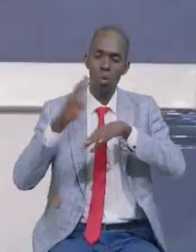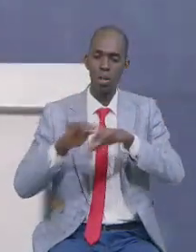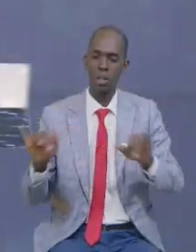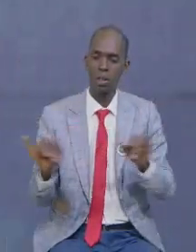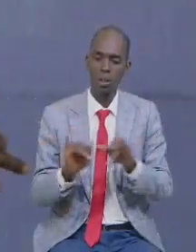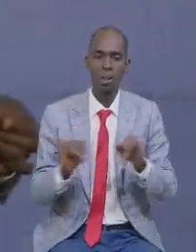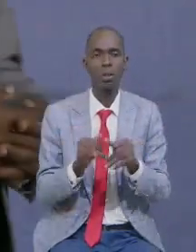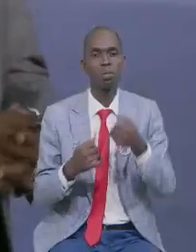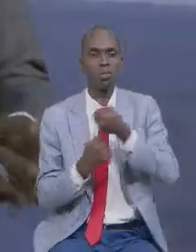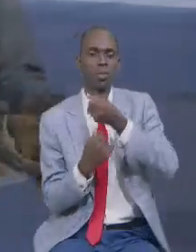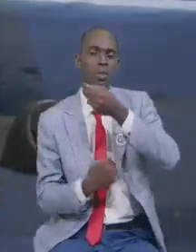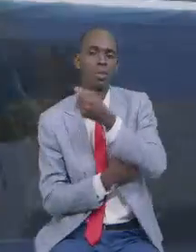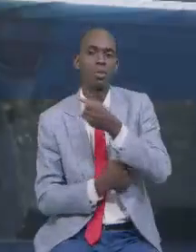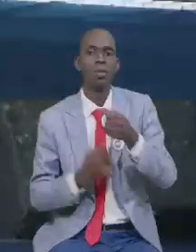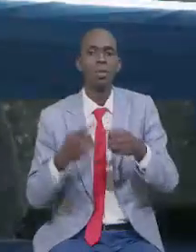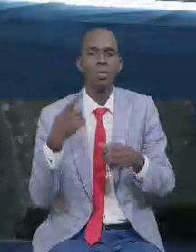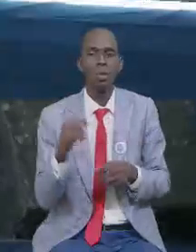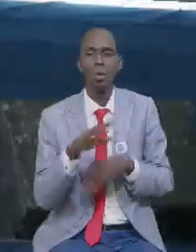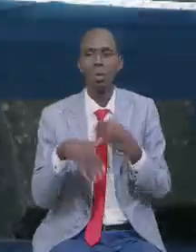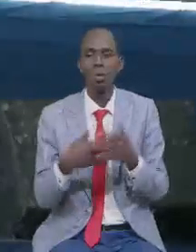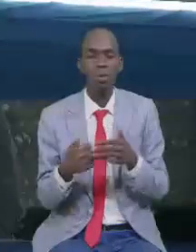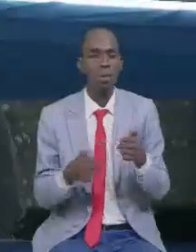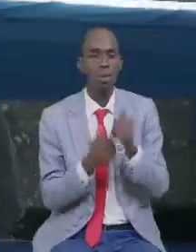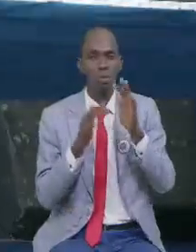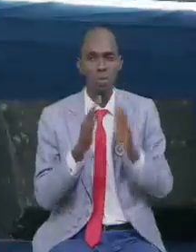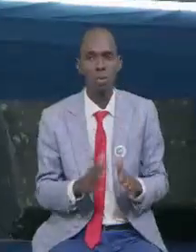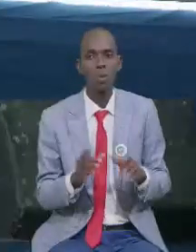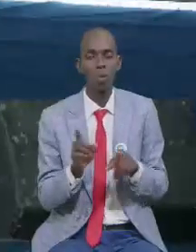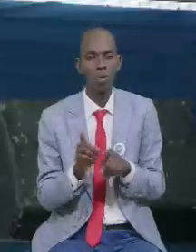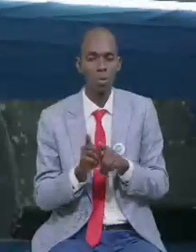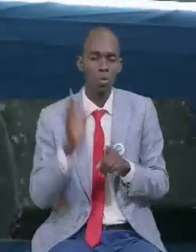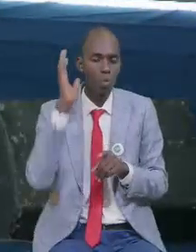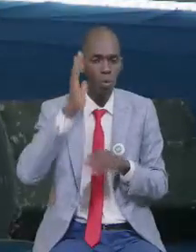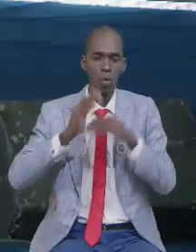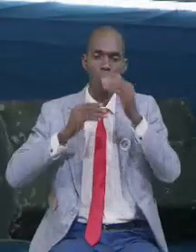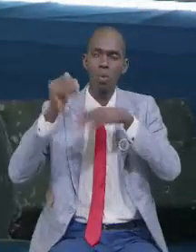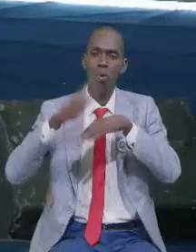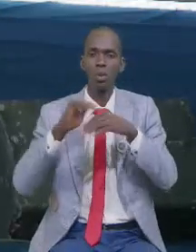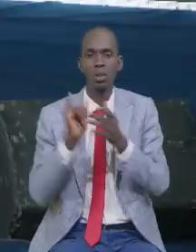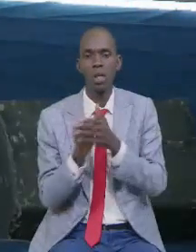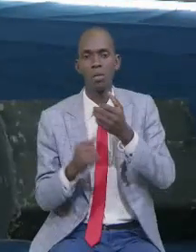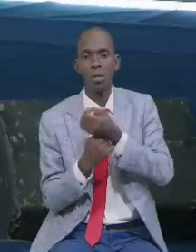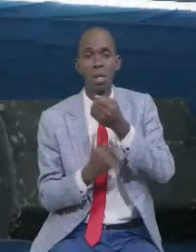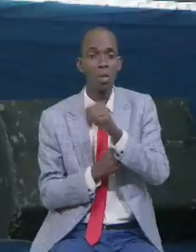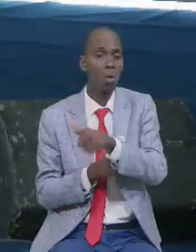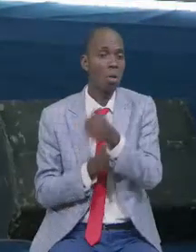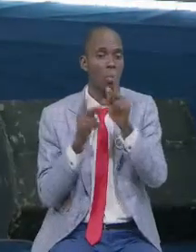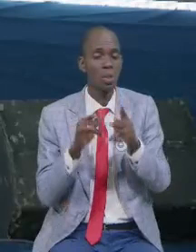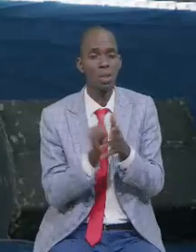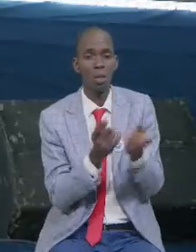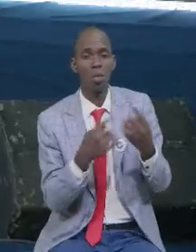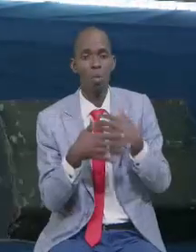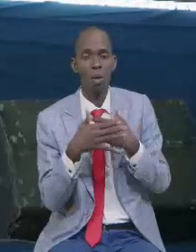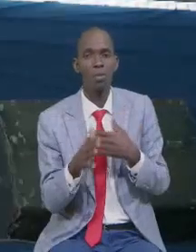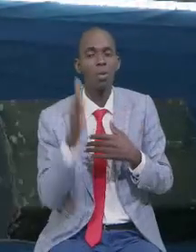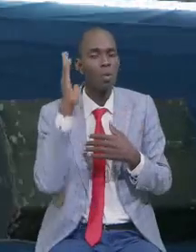the apostle to the Gentiles, he also built that foundation. Any other person that comes then and is going to build